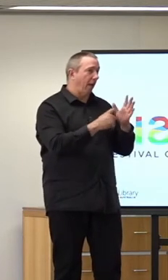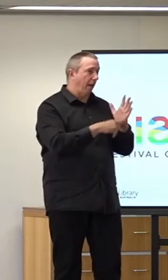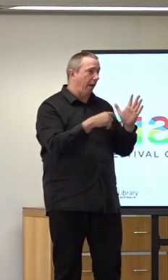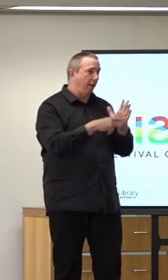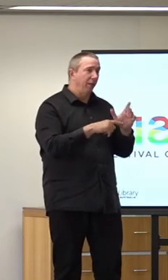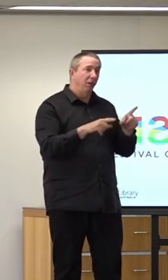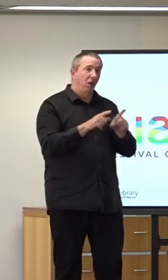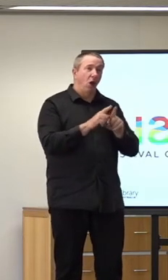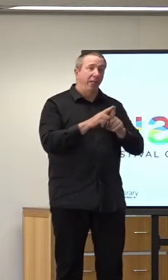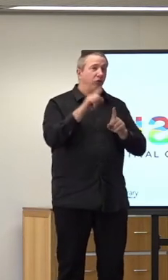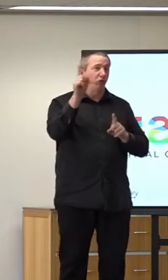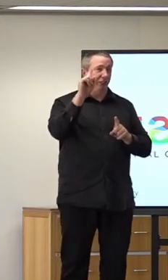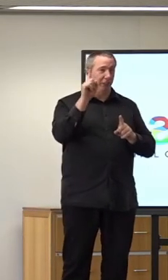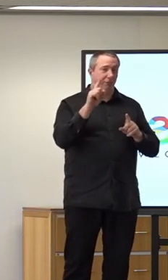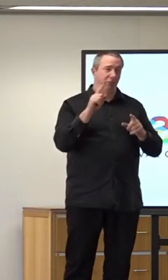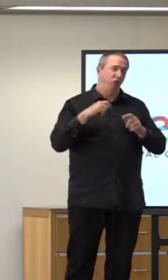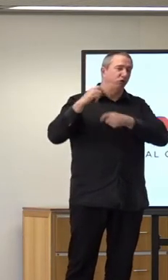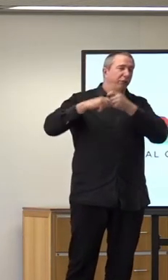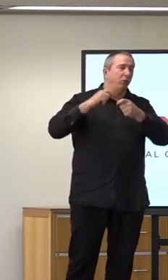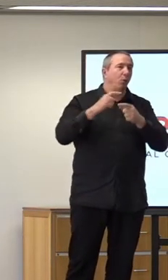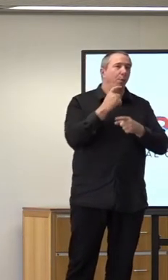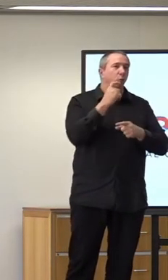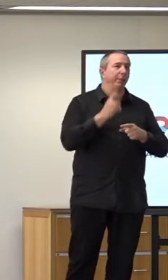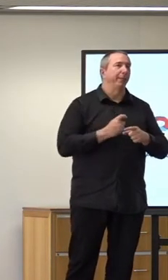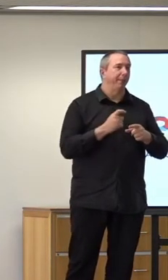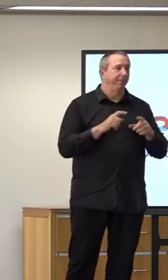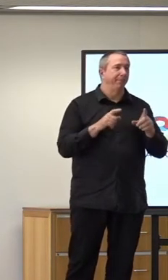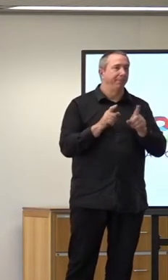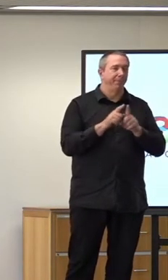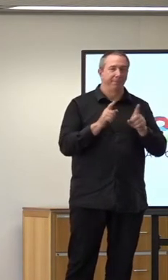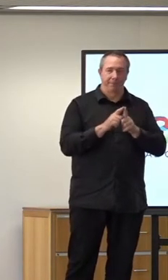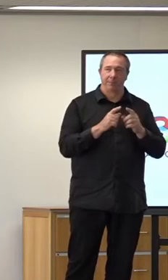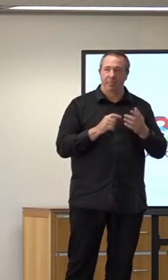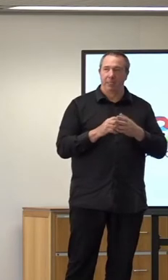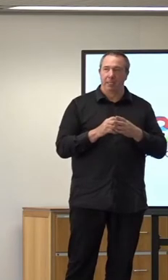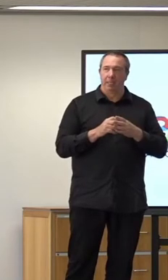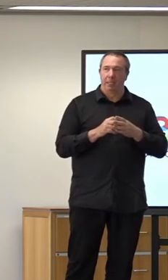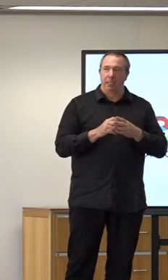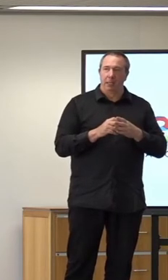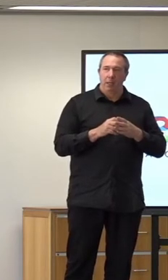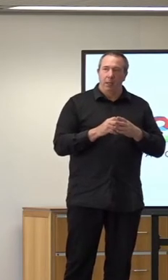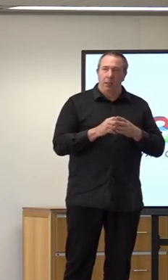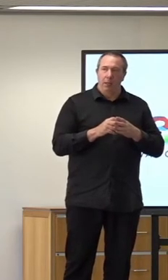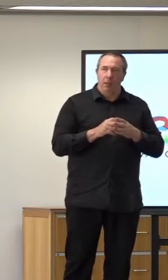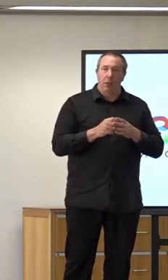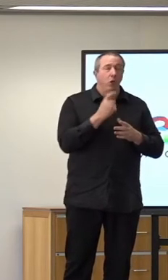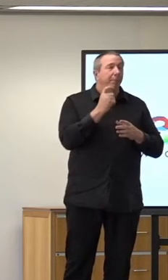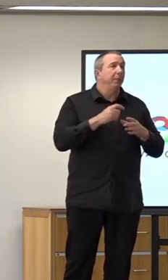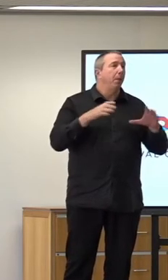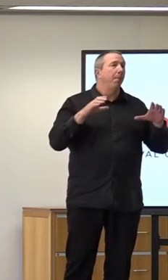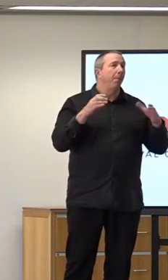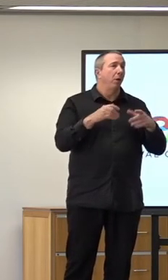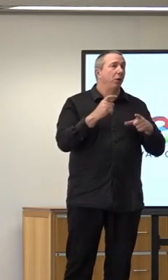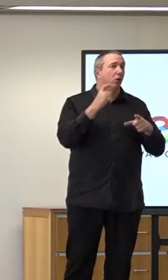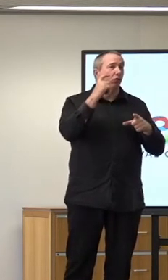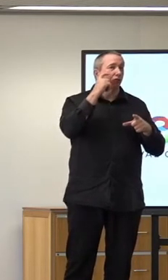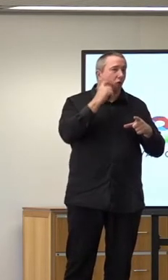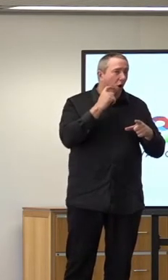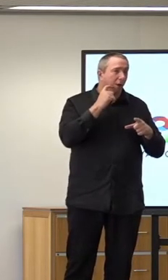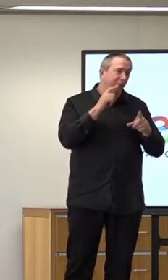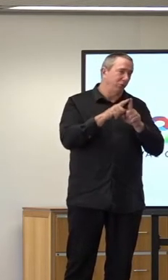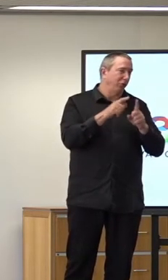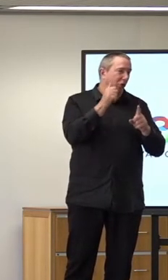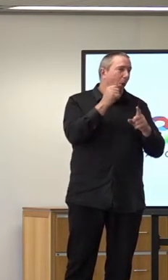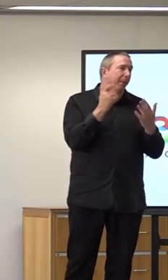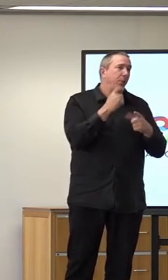traditional museum world recently. ICOM, the museum body, trying, I guess, because lots of museums and civic